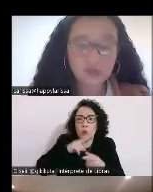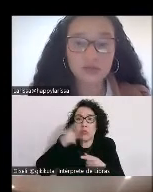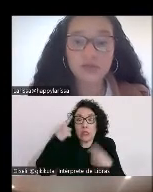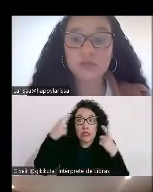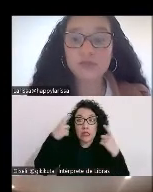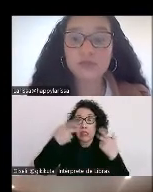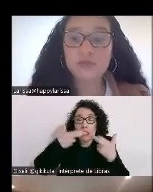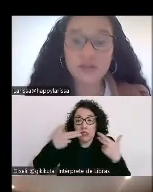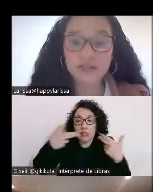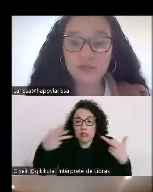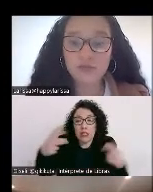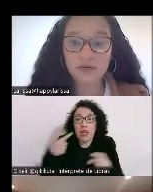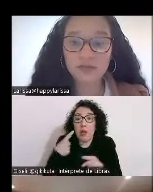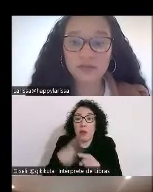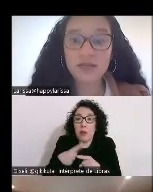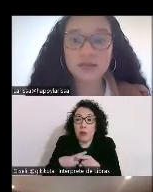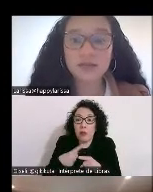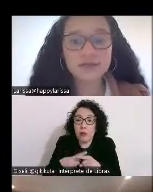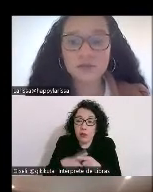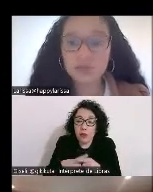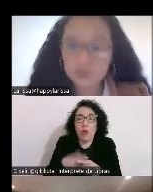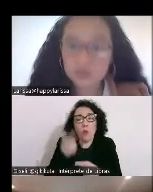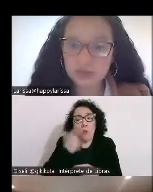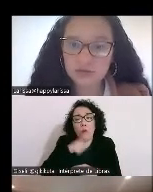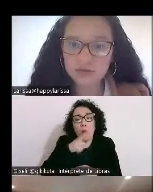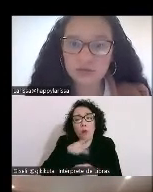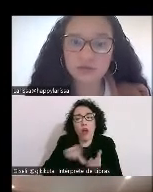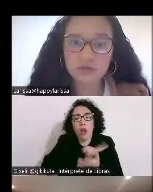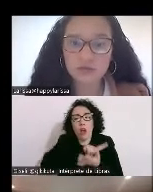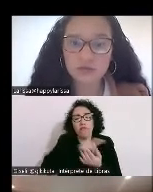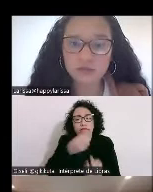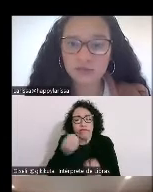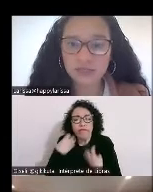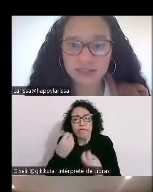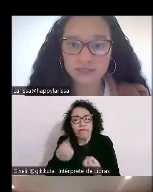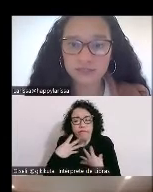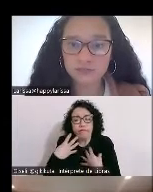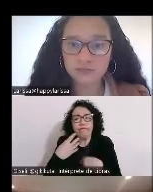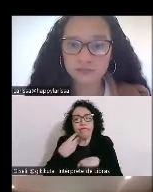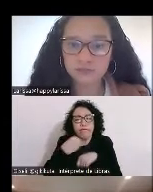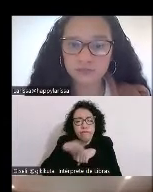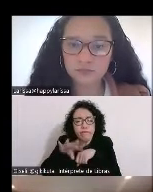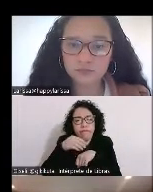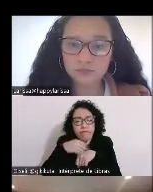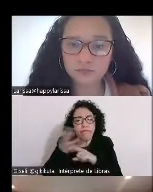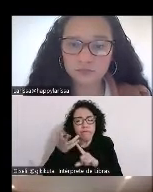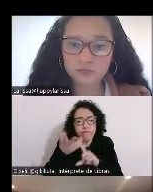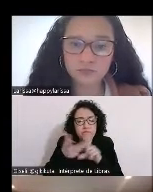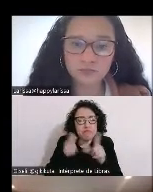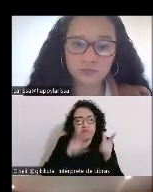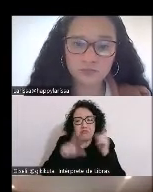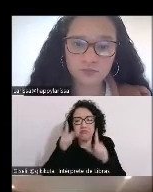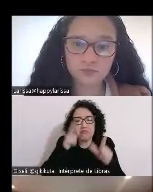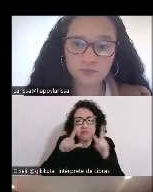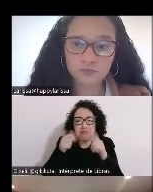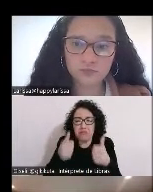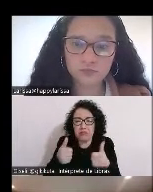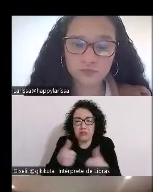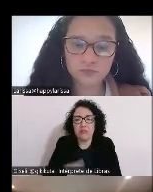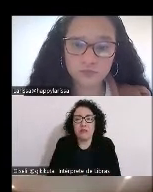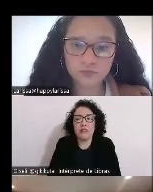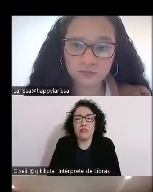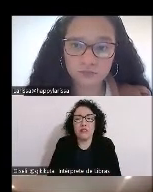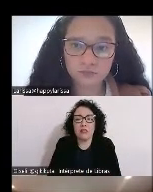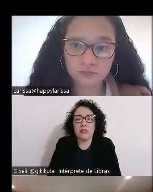escritores e pessoas que fazem a diferença. Esses são os resultados da nossa abordagem. The